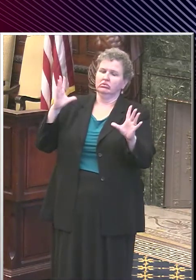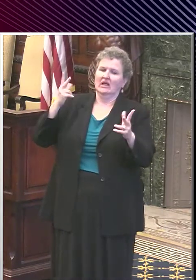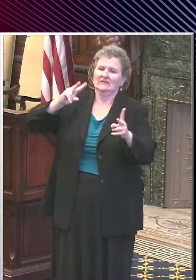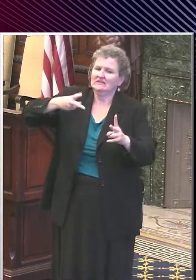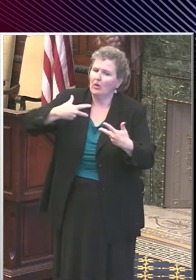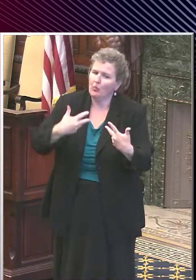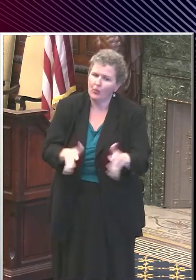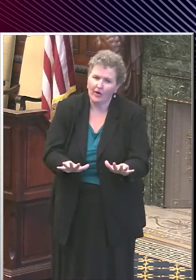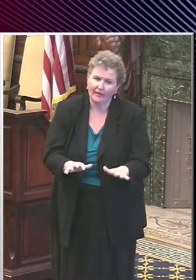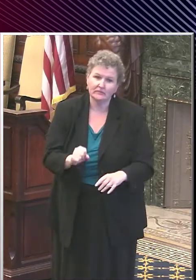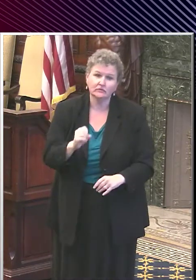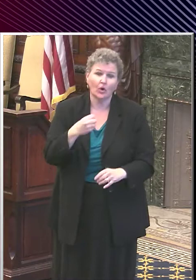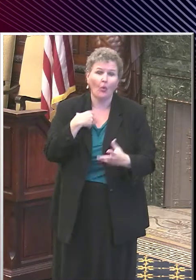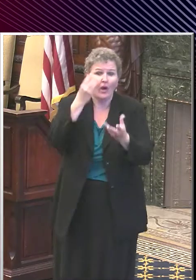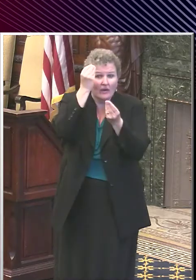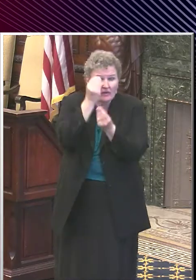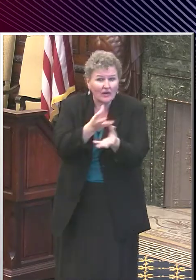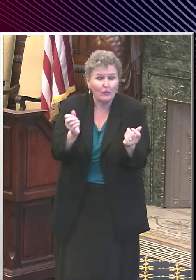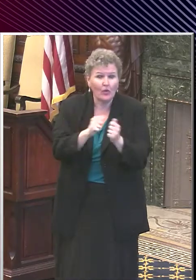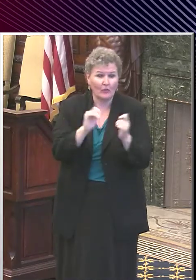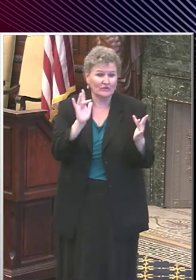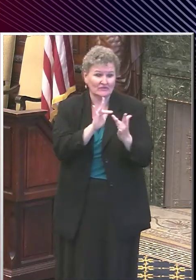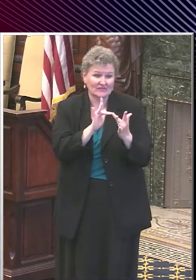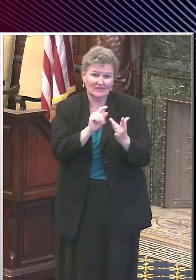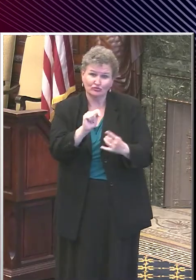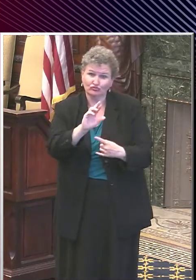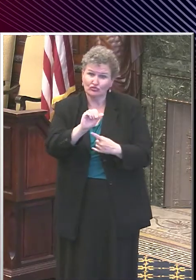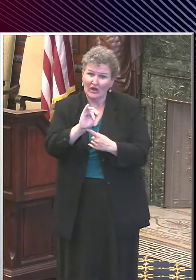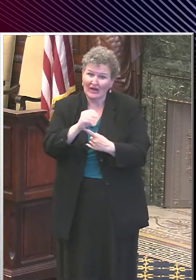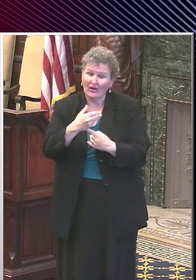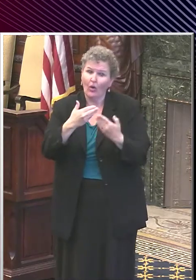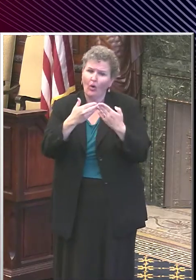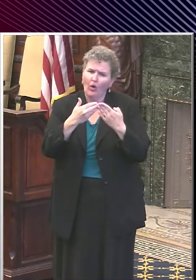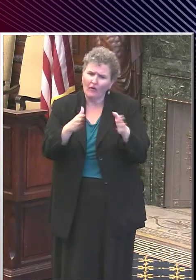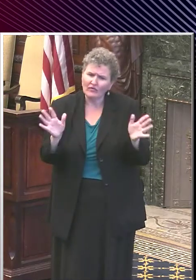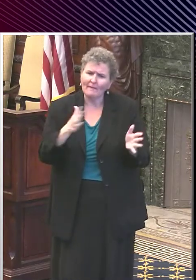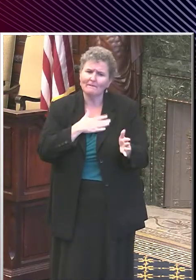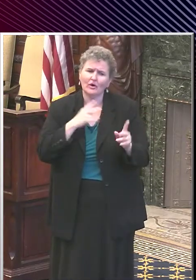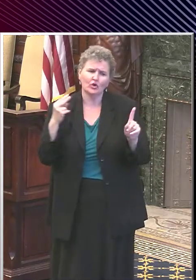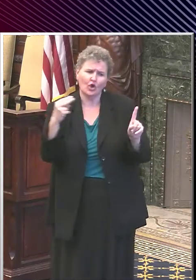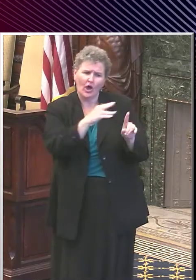more information about our contact tracing or about the epidemic overall, let's go to our website,